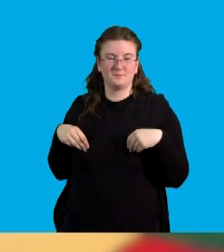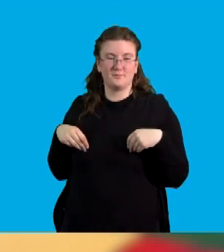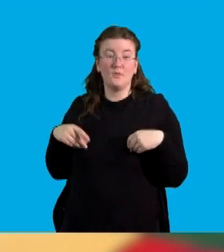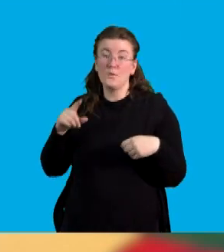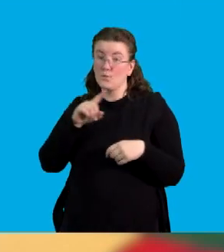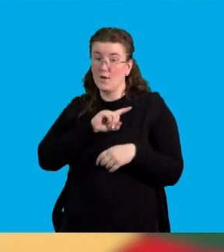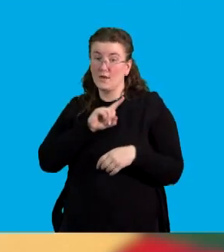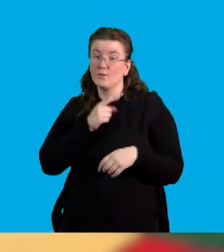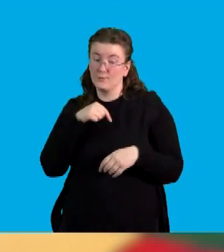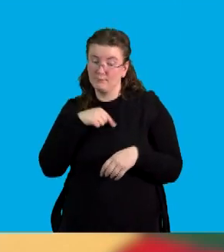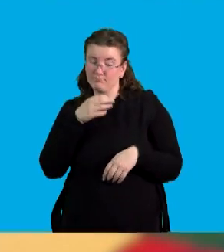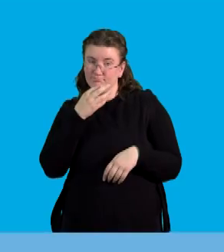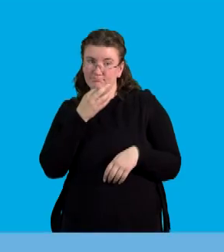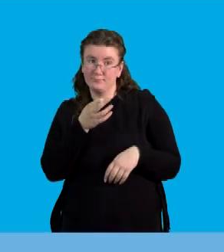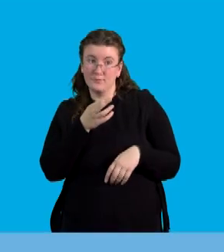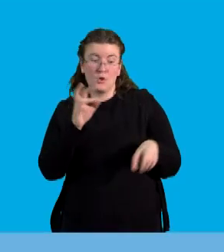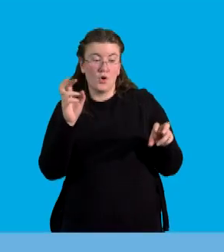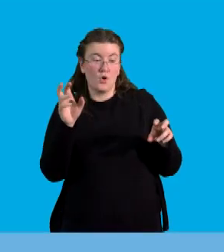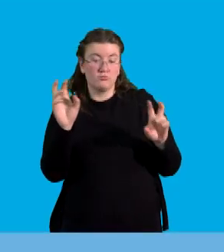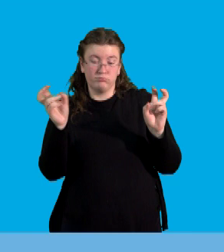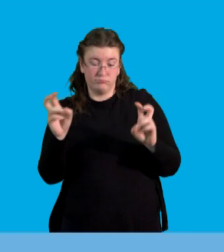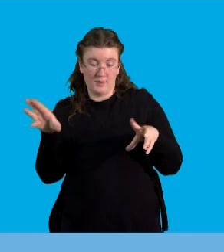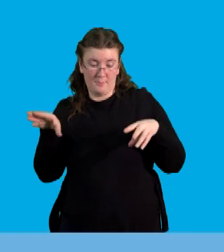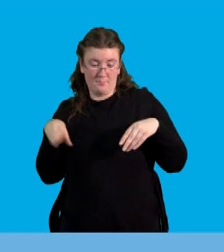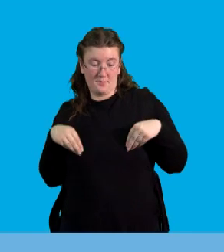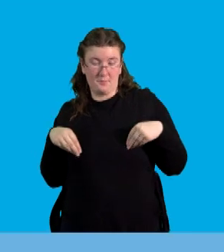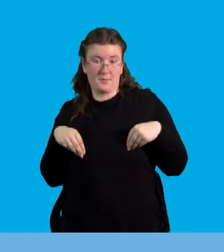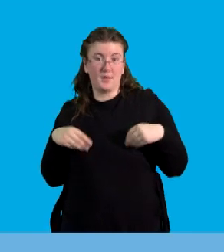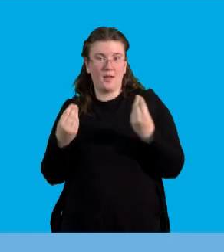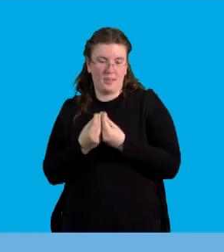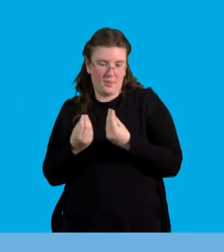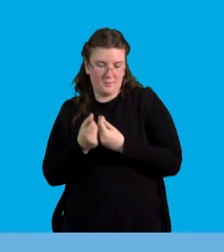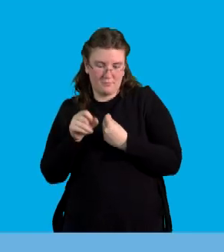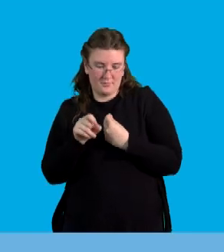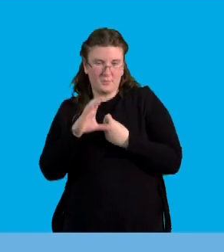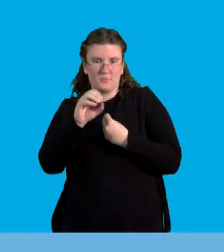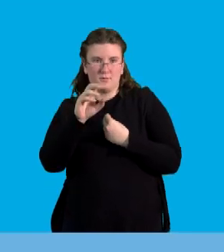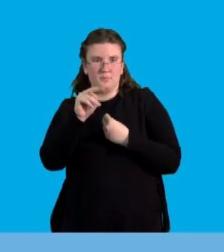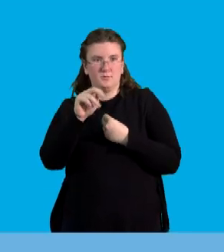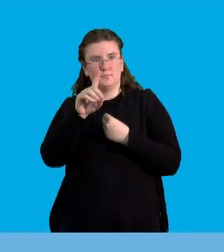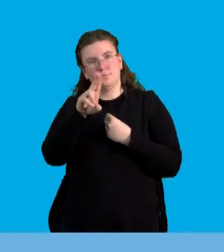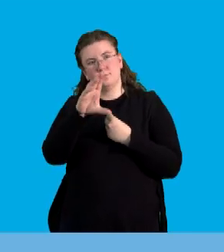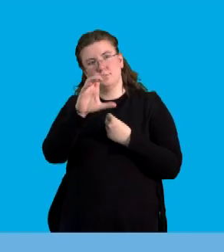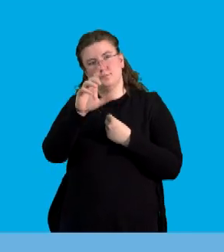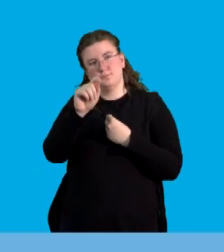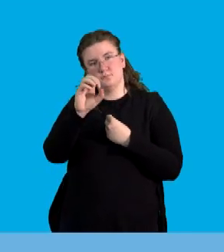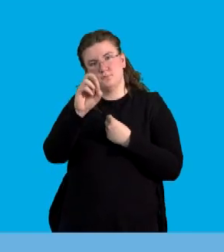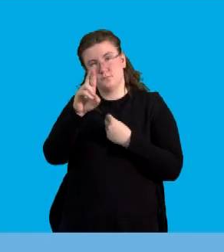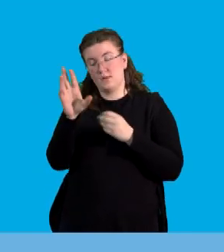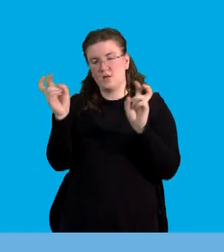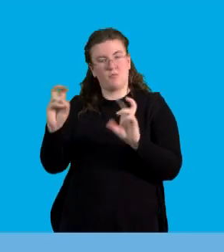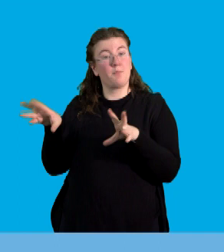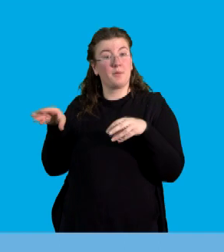conductor is, because we're saying that a conductor is a substance that allows electricity to flow through it, right? Now,